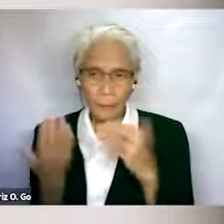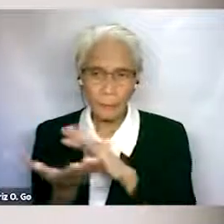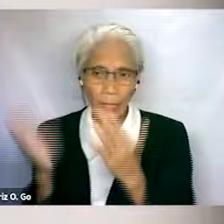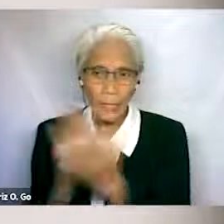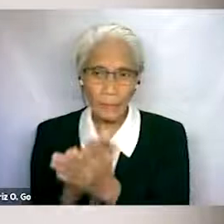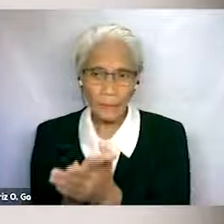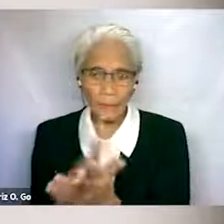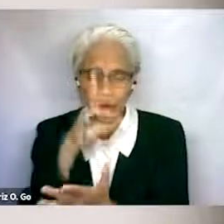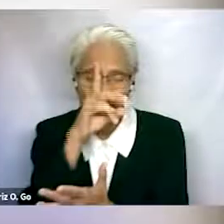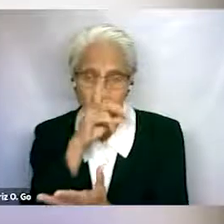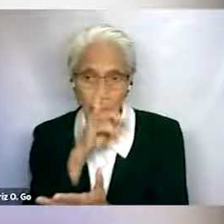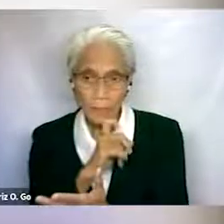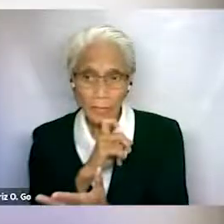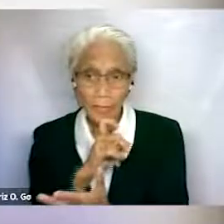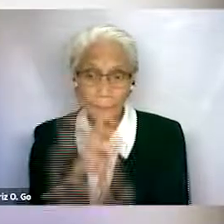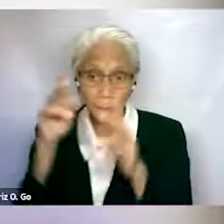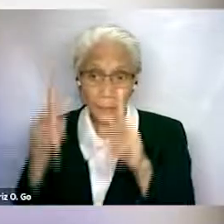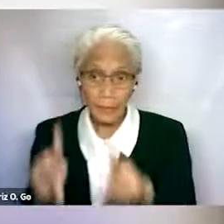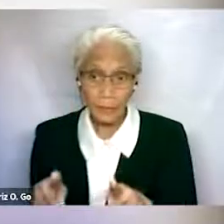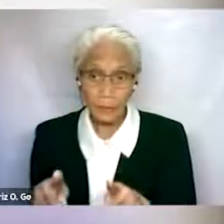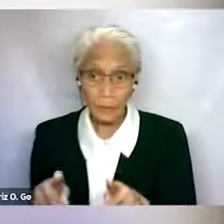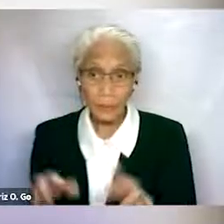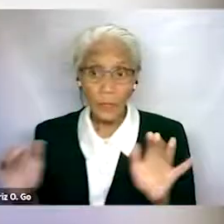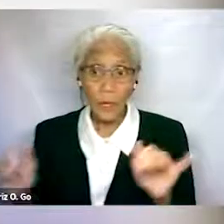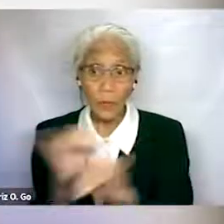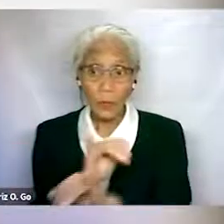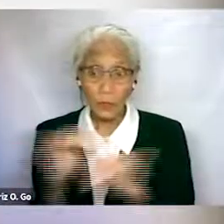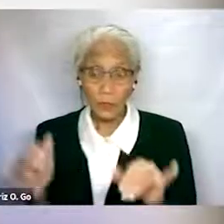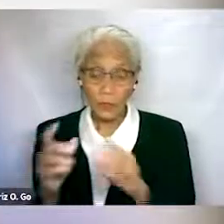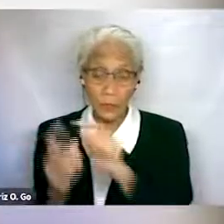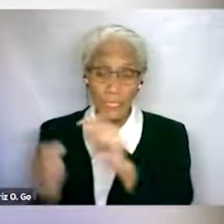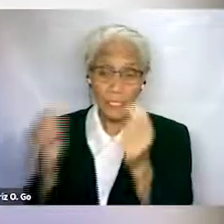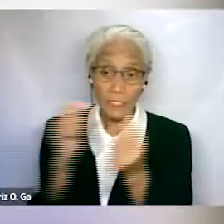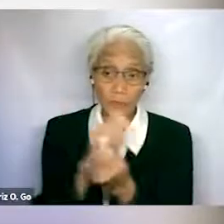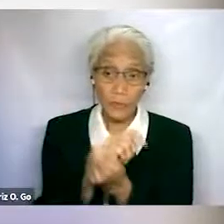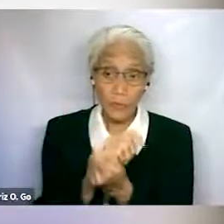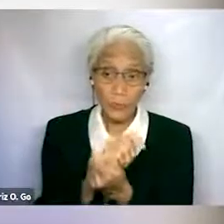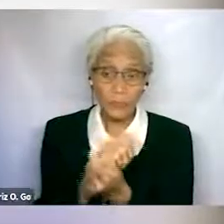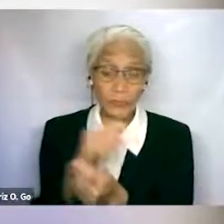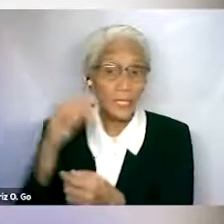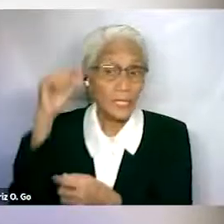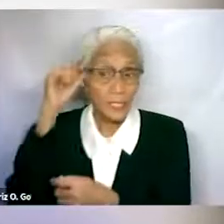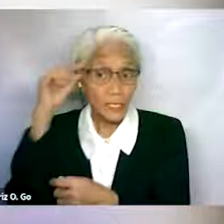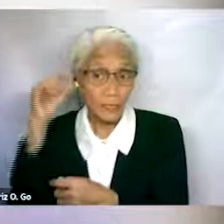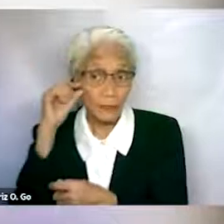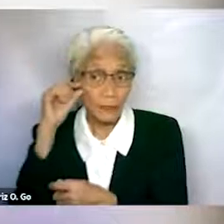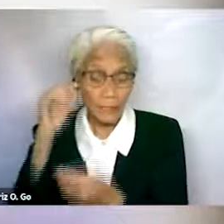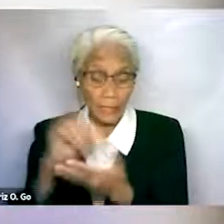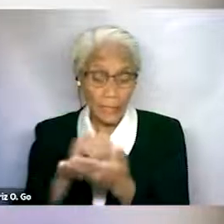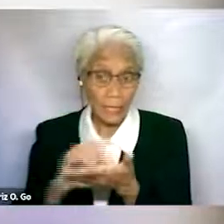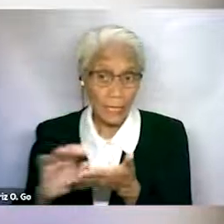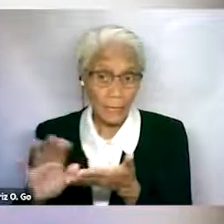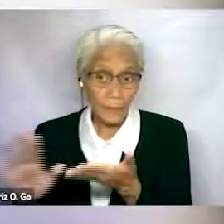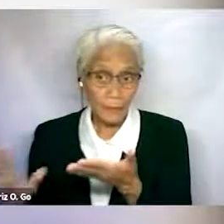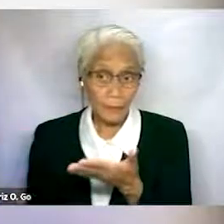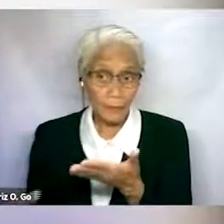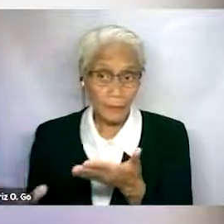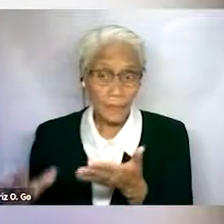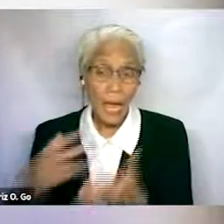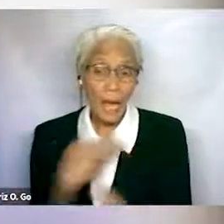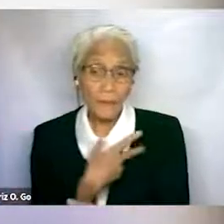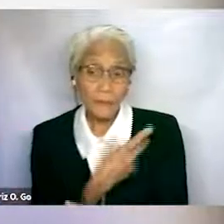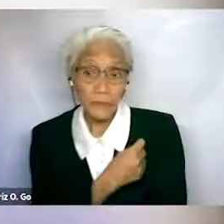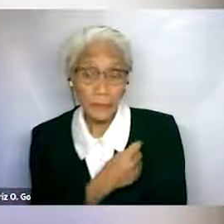bit by Dr. Siri. So for each of the treaty bodies, we know that there is a committee or there is an expert body